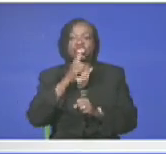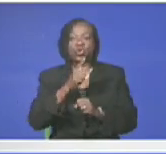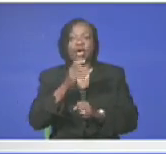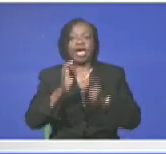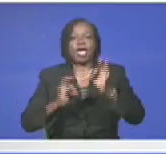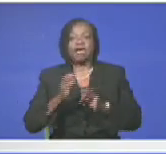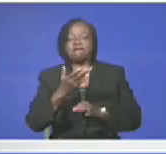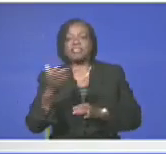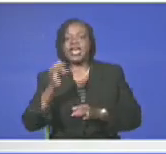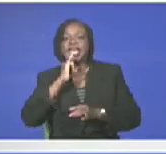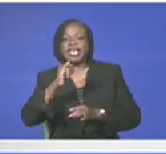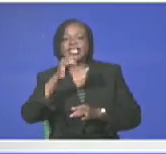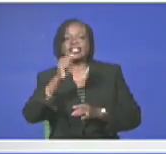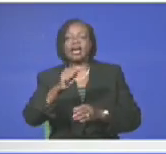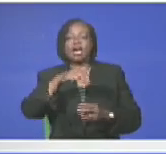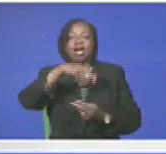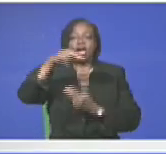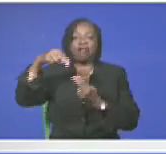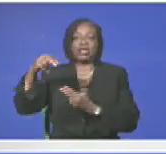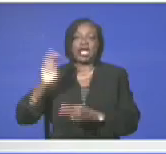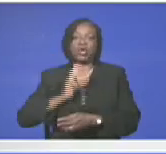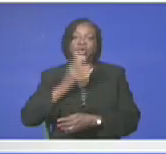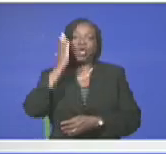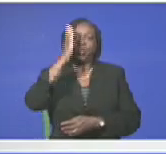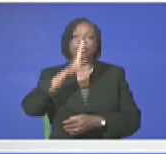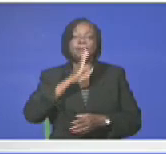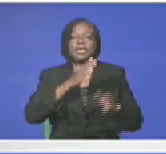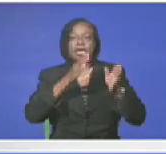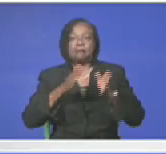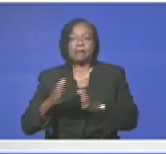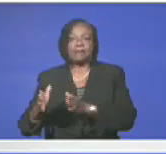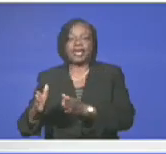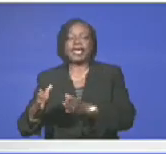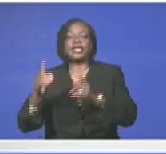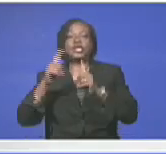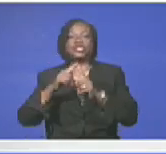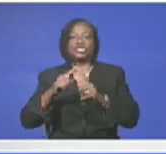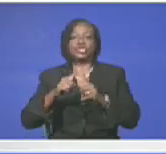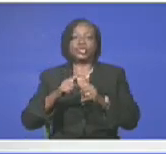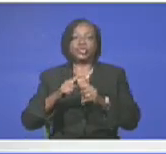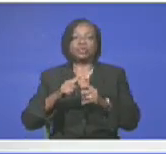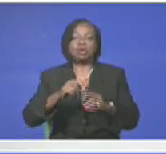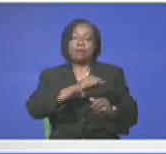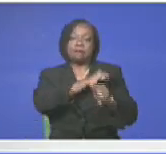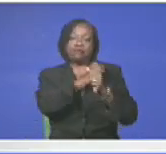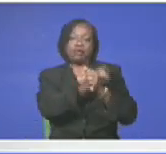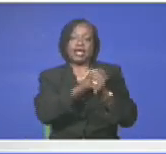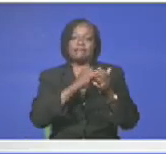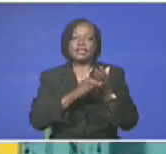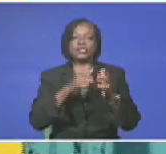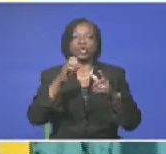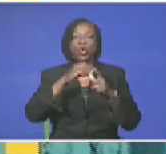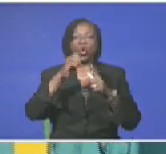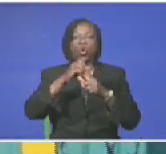another hurricane, they will be at least prepared to at least brave it or, of course,